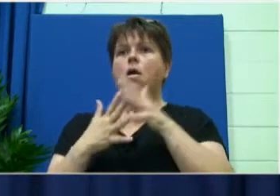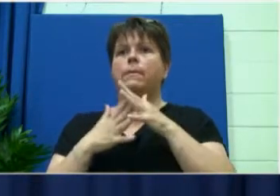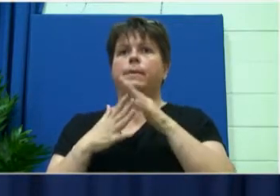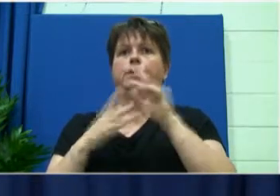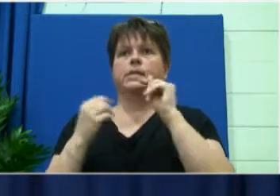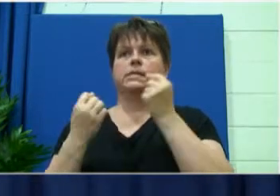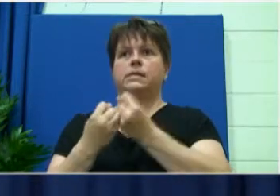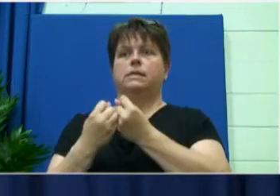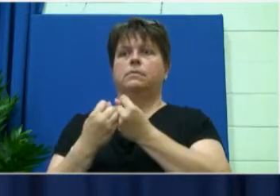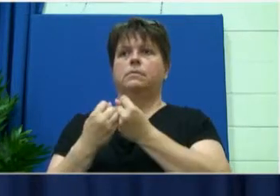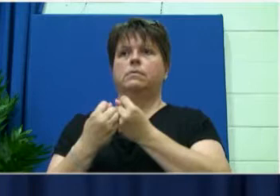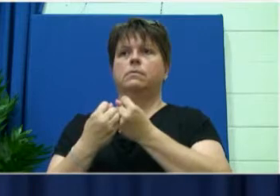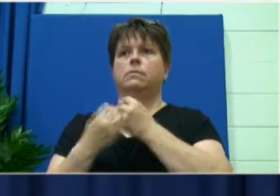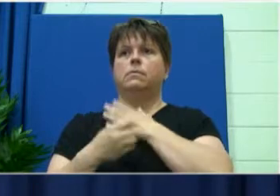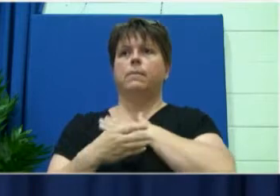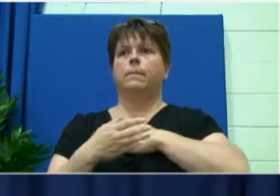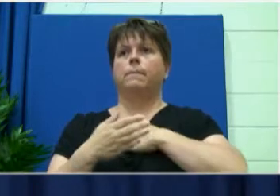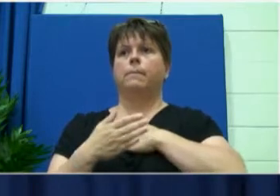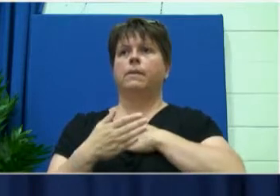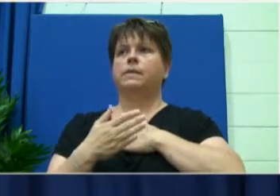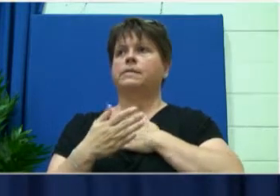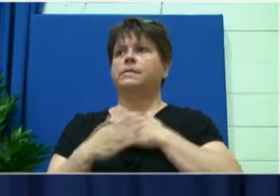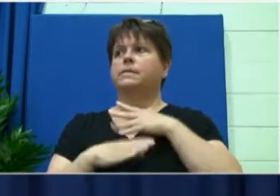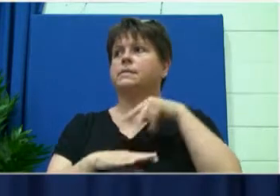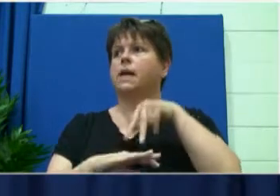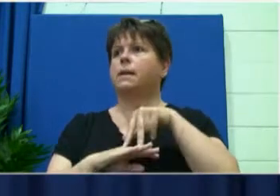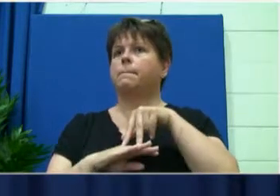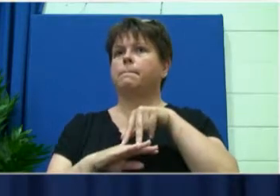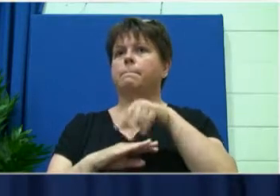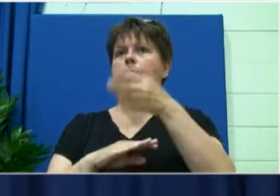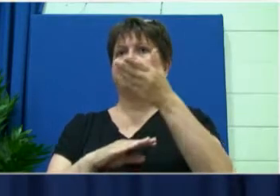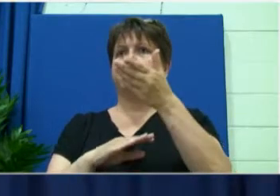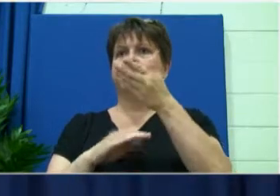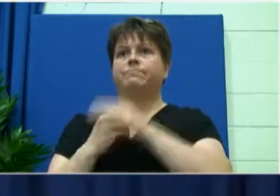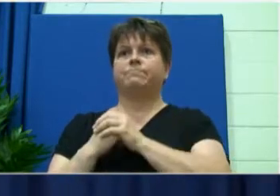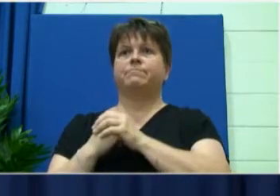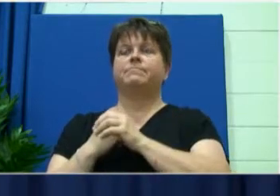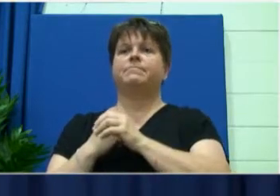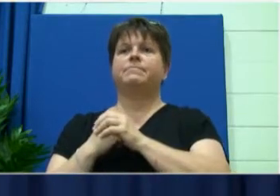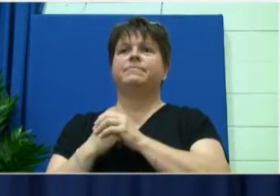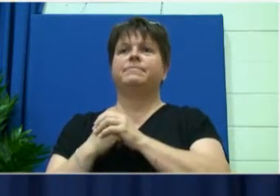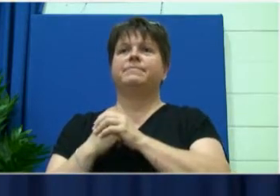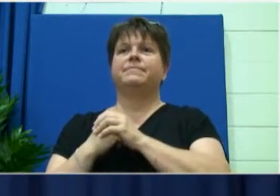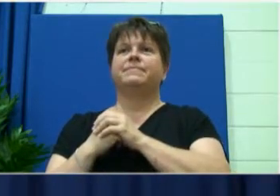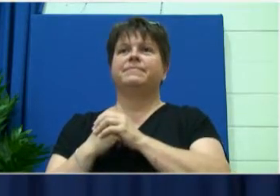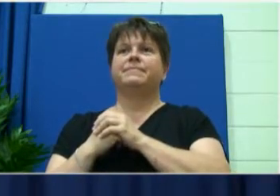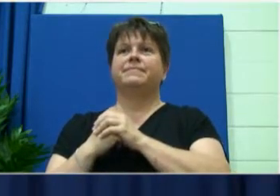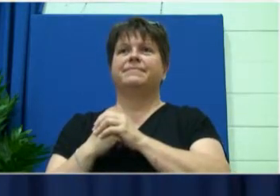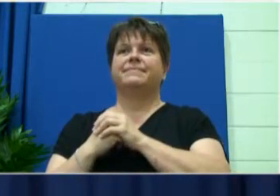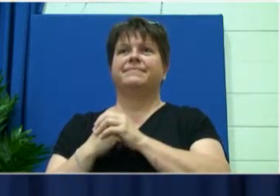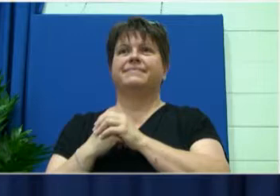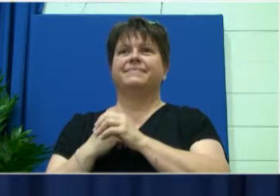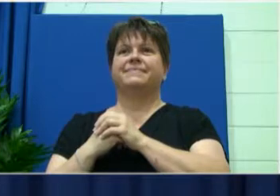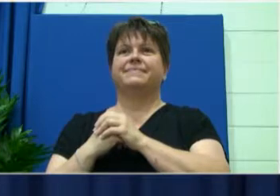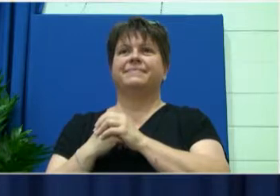Team. Ms. Graves, you're in the audience. Please stand. Here she is. Thank you.